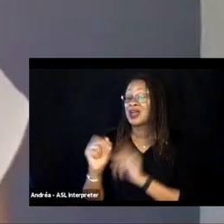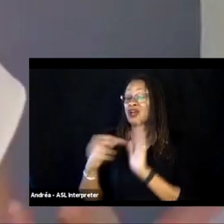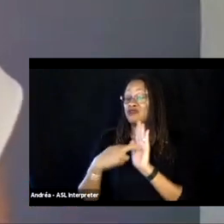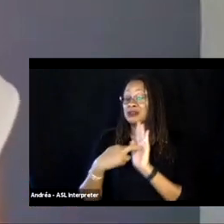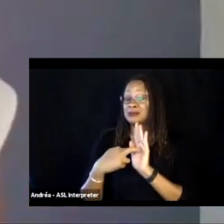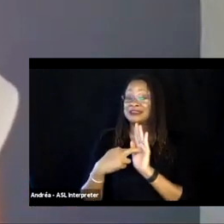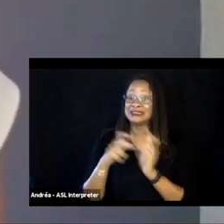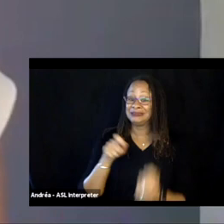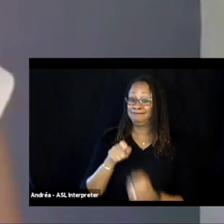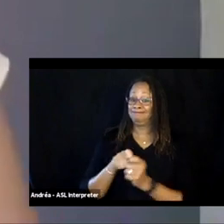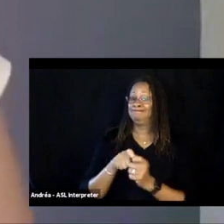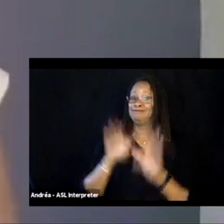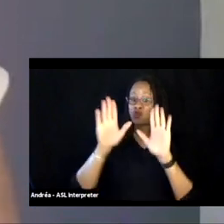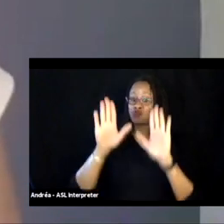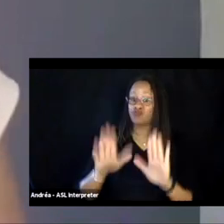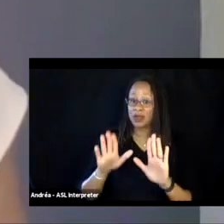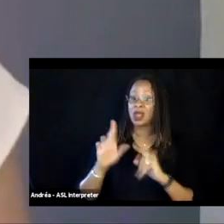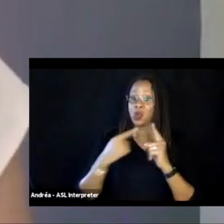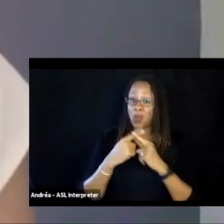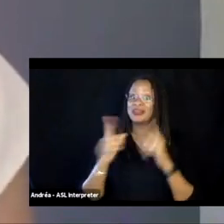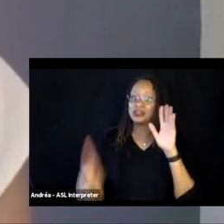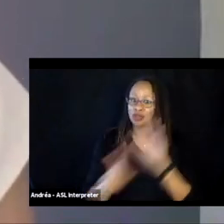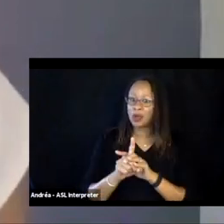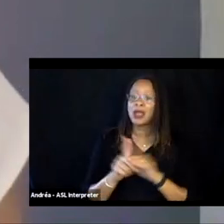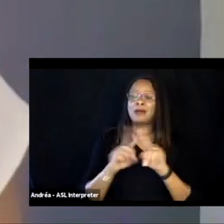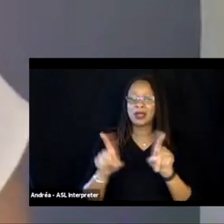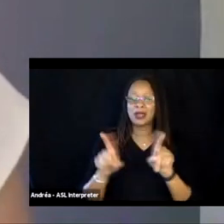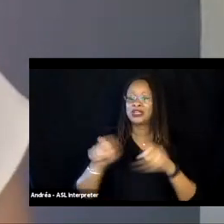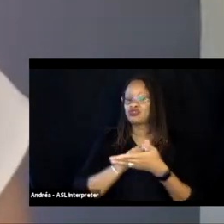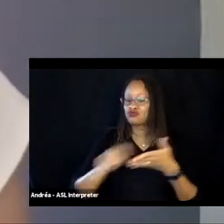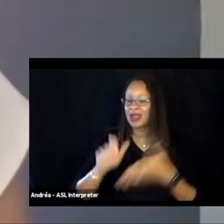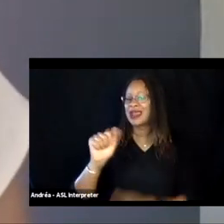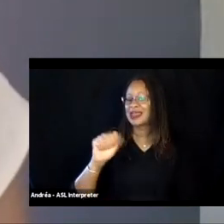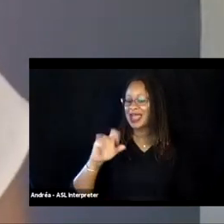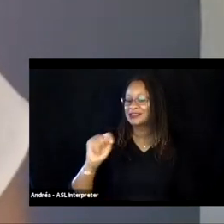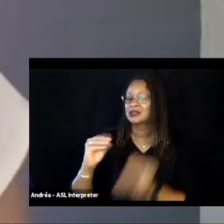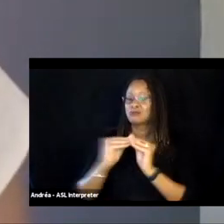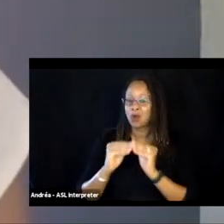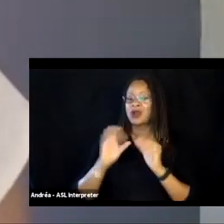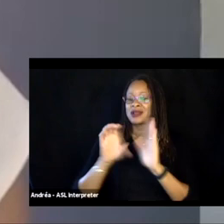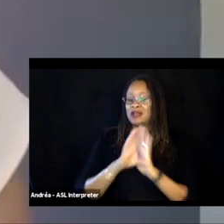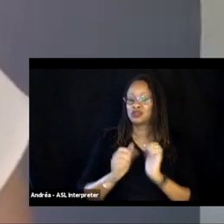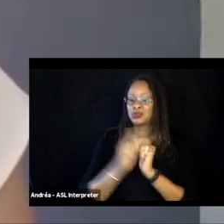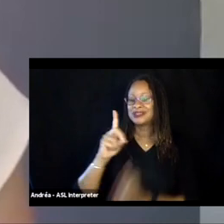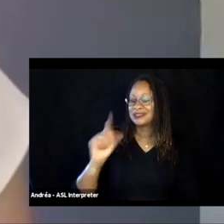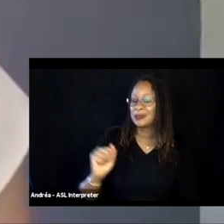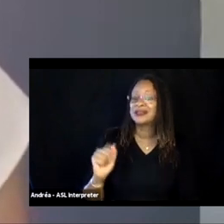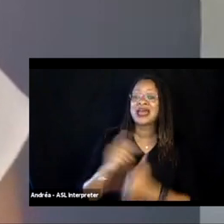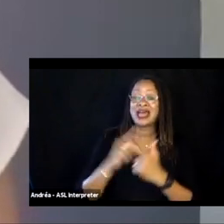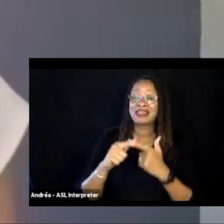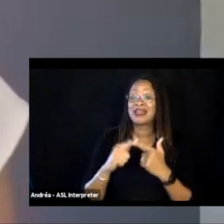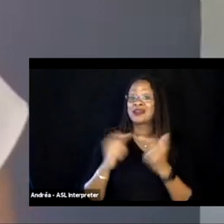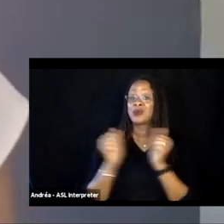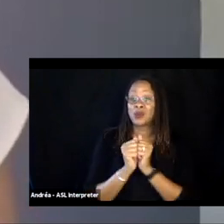representations are actually great when they actually show up, but we need to write and cast more characters with disabilities. And then in terms